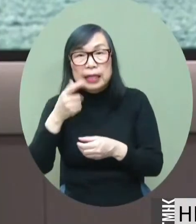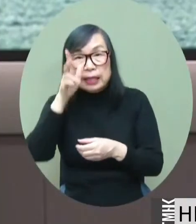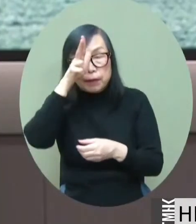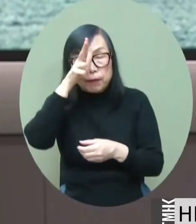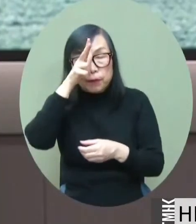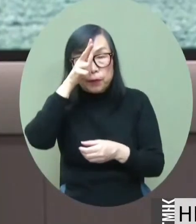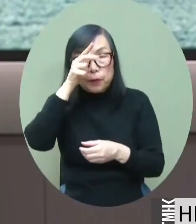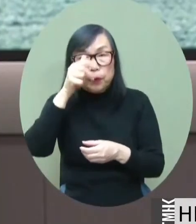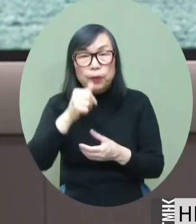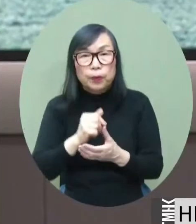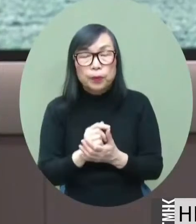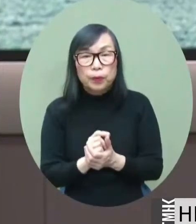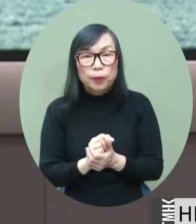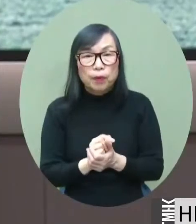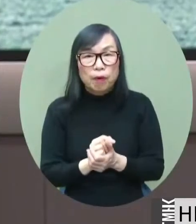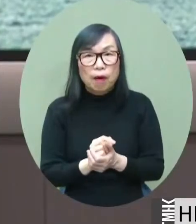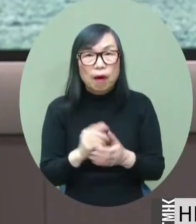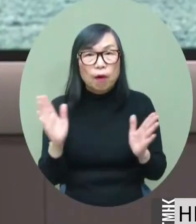RAT,